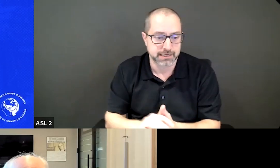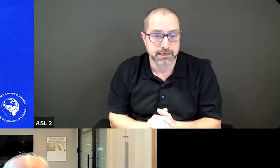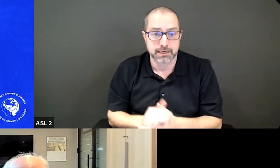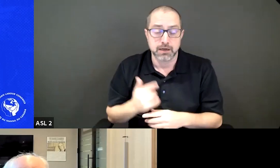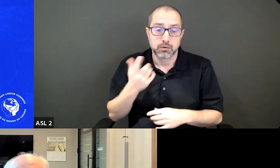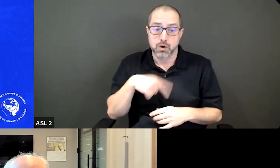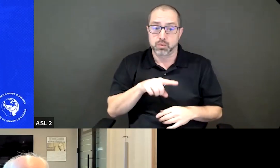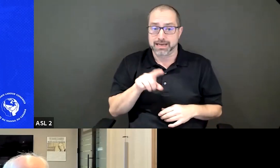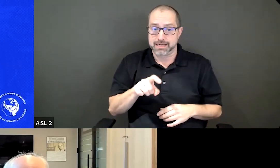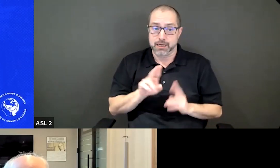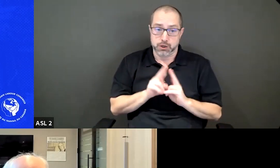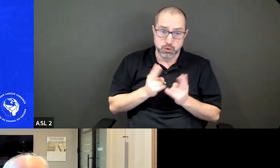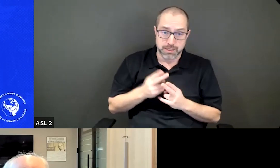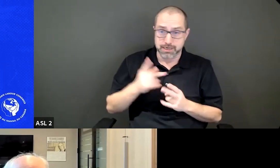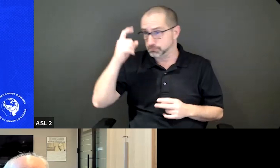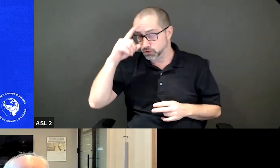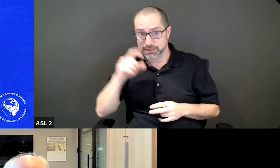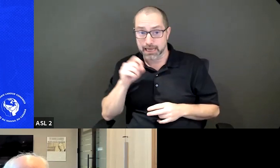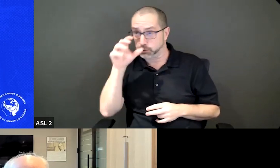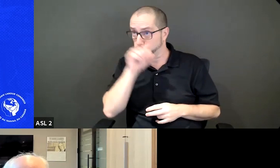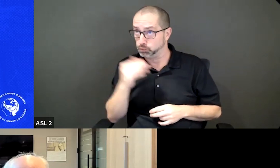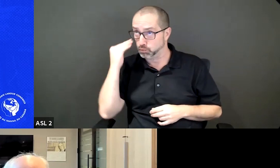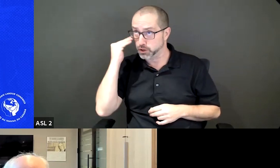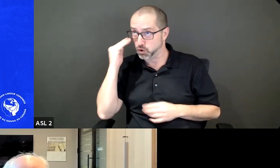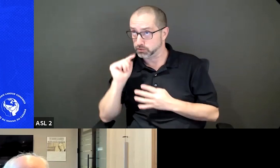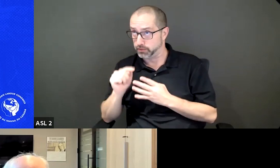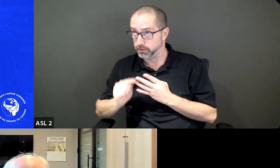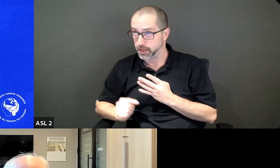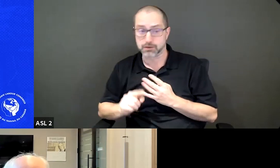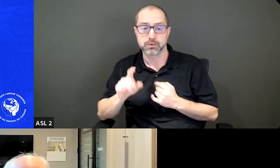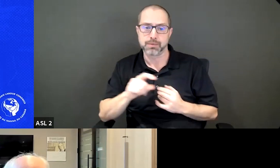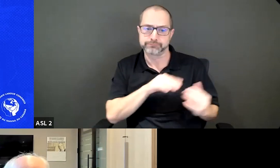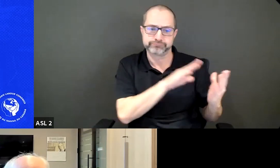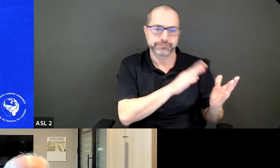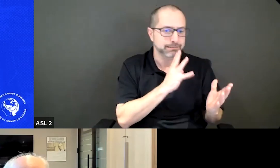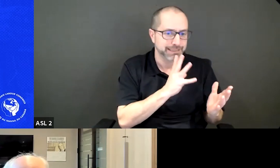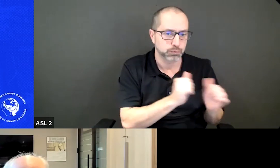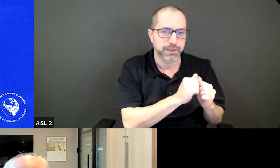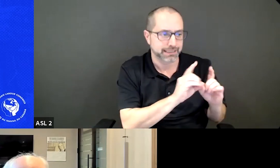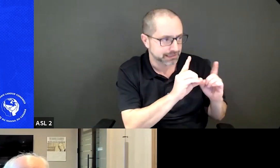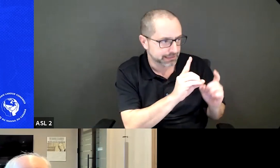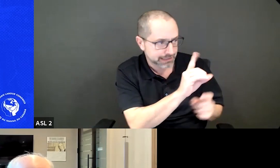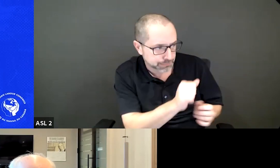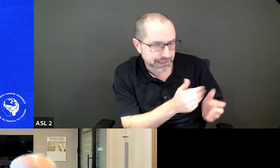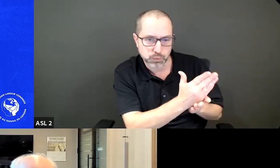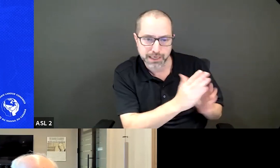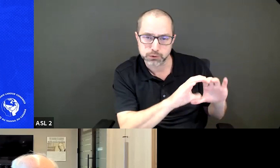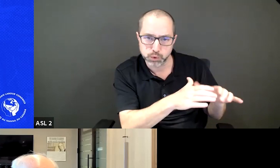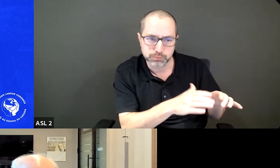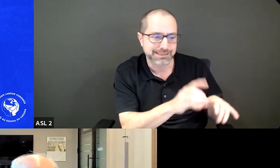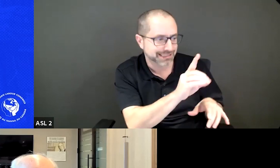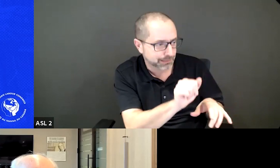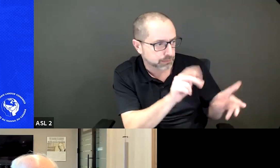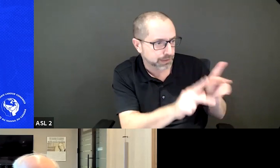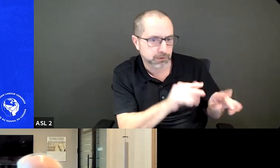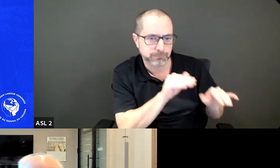employers and as unions, that we actually go and speak with the community, that we actually go and speak with disability rights groups to find out what their